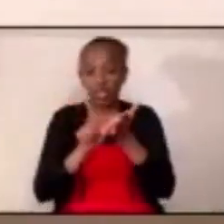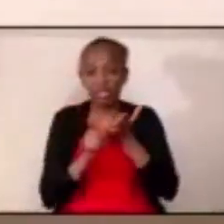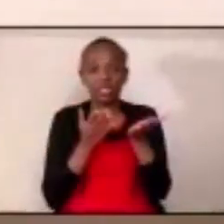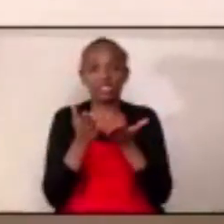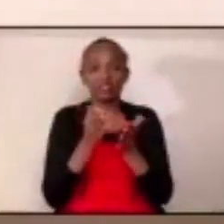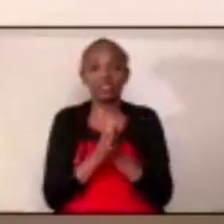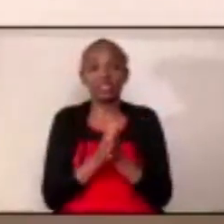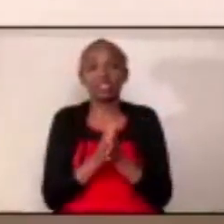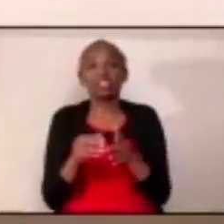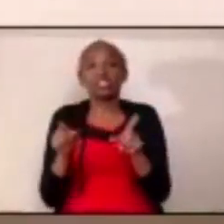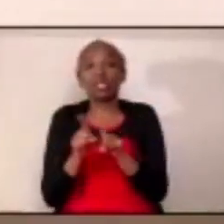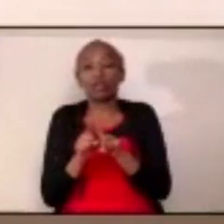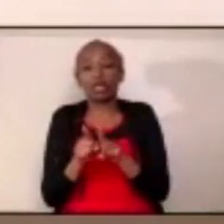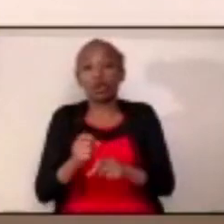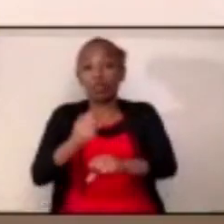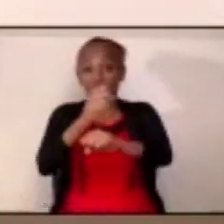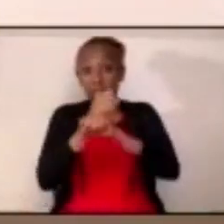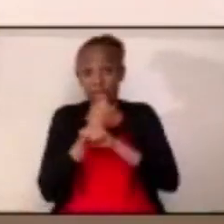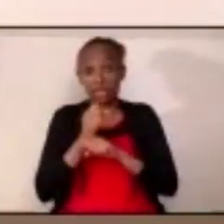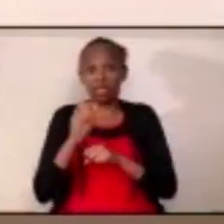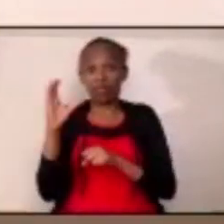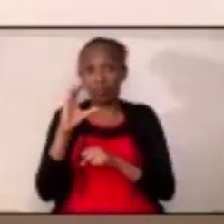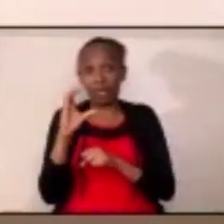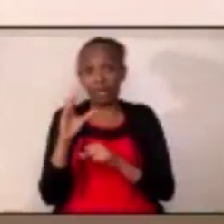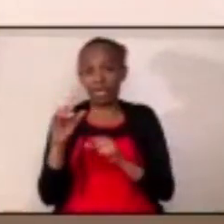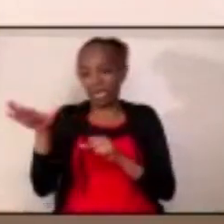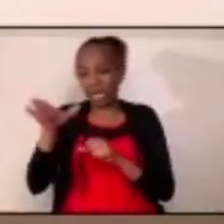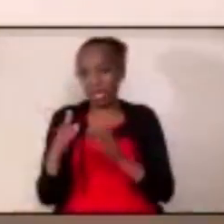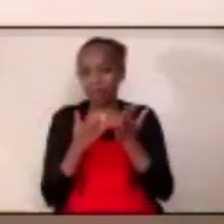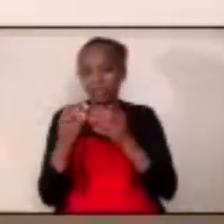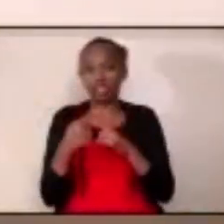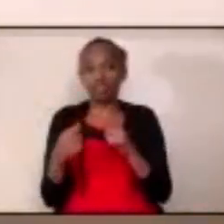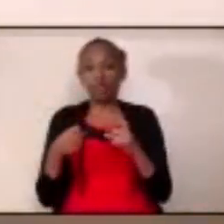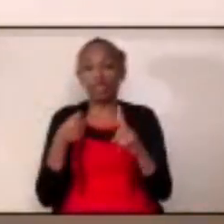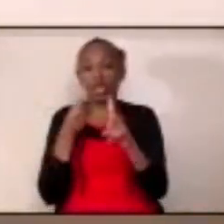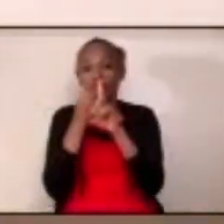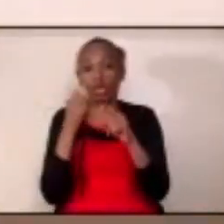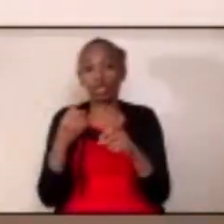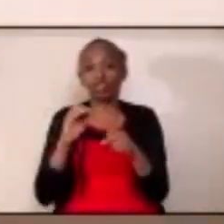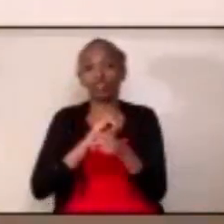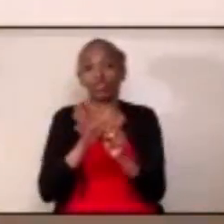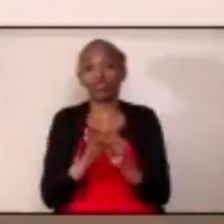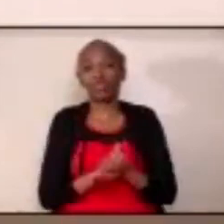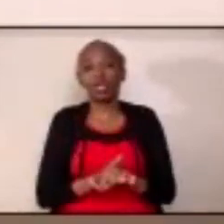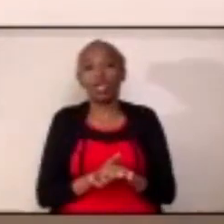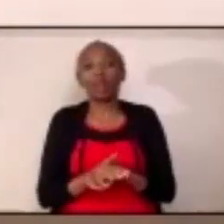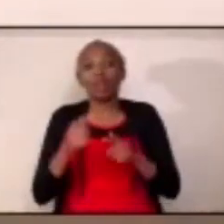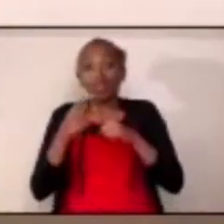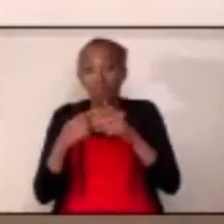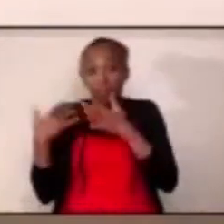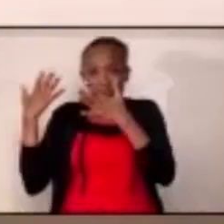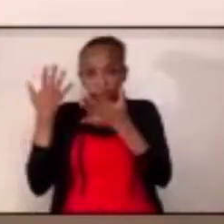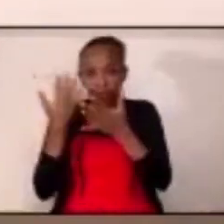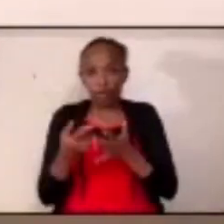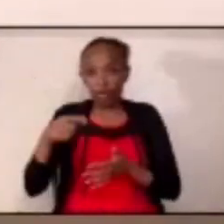servicing, as well as protecting citizens and local businesses from the impacts of COVID-19. Since then, we've